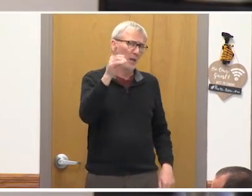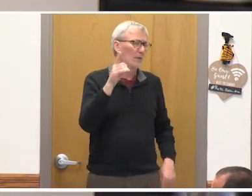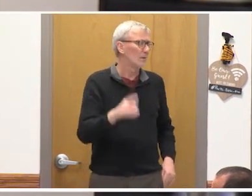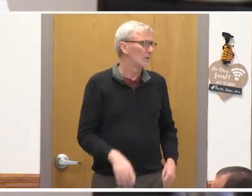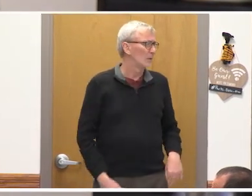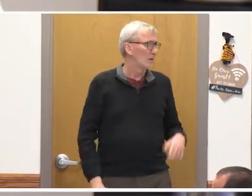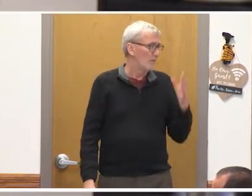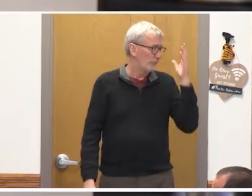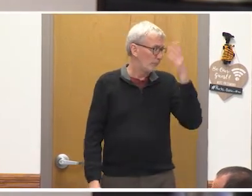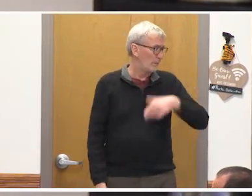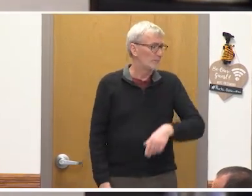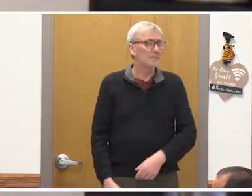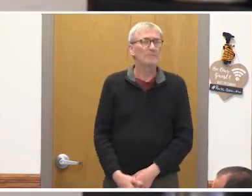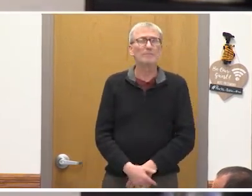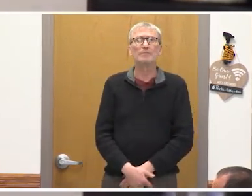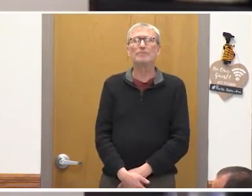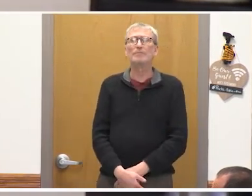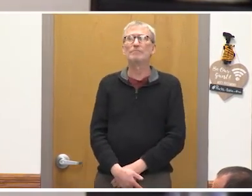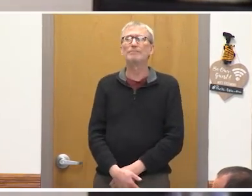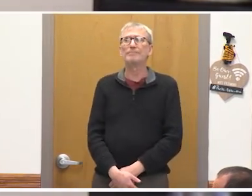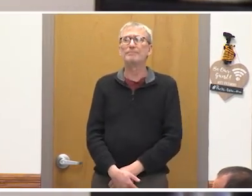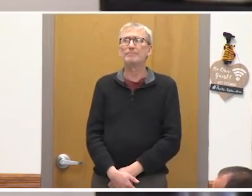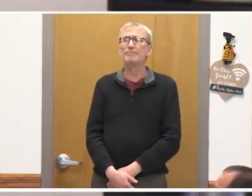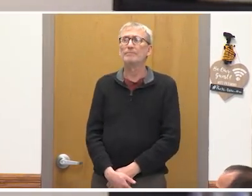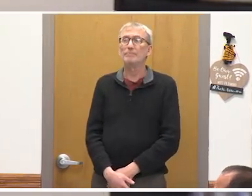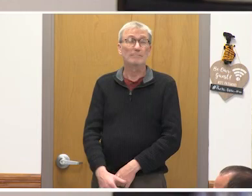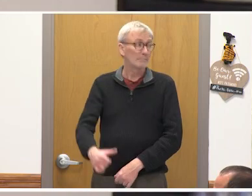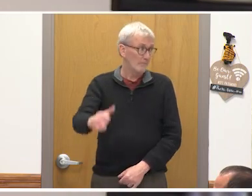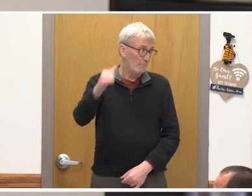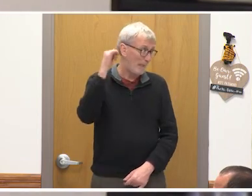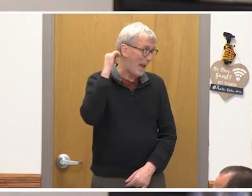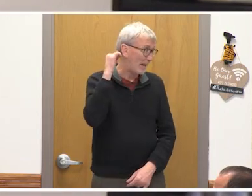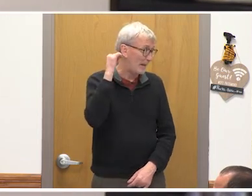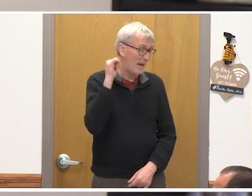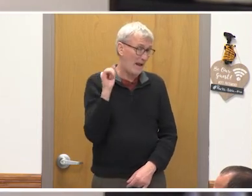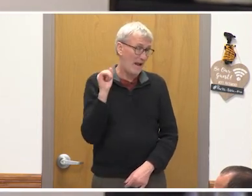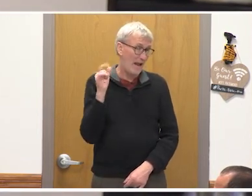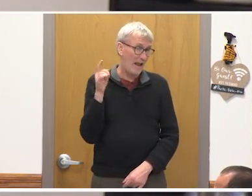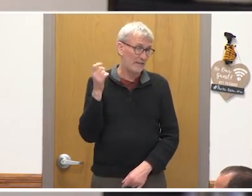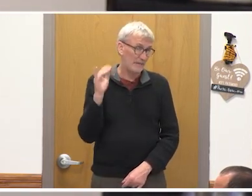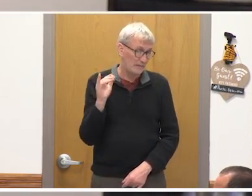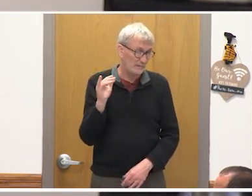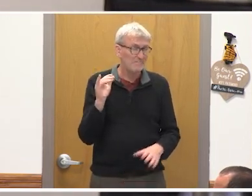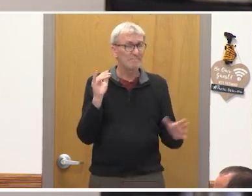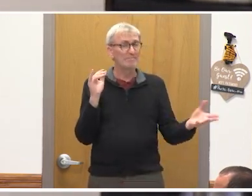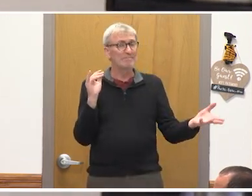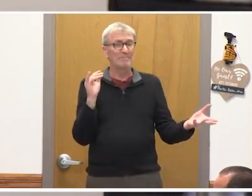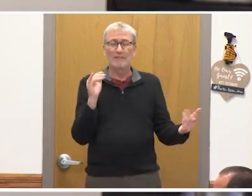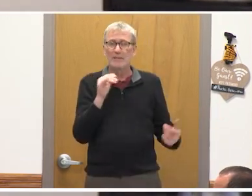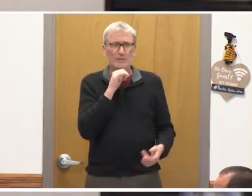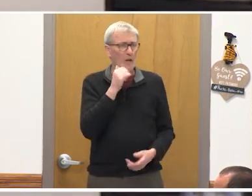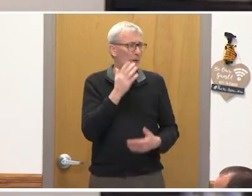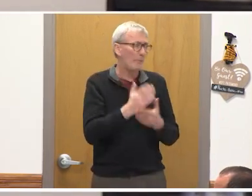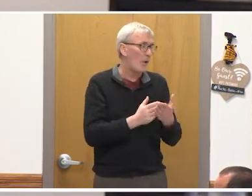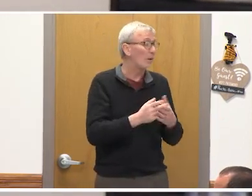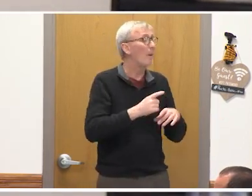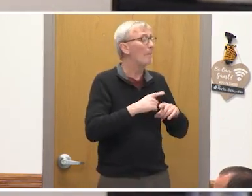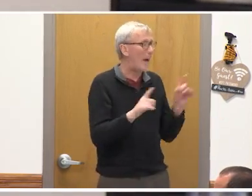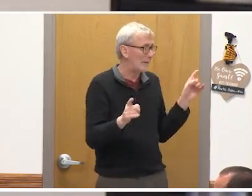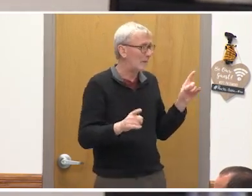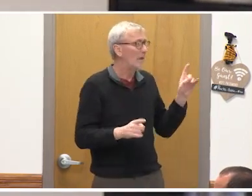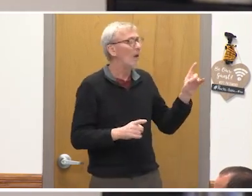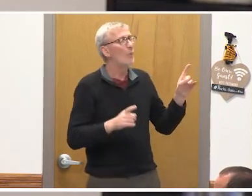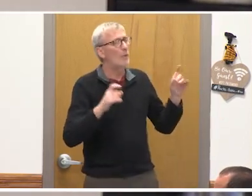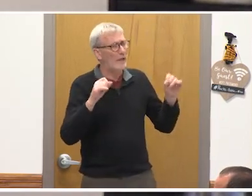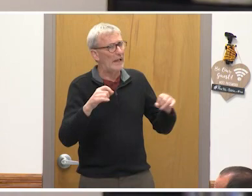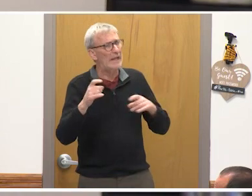street in front of the Healthy Active Living Center. As far as in the alleyway, that is not a part of this, but we do